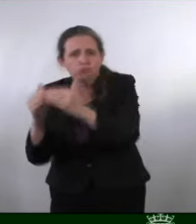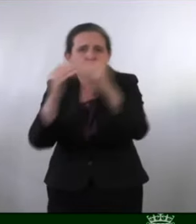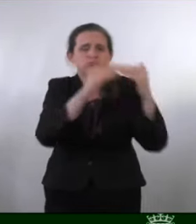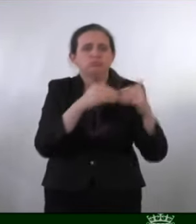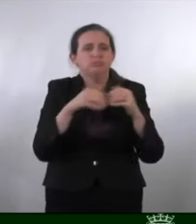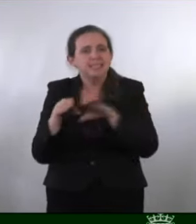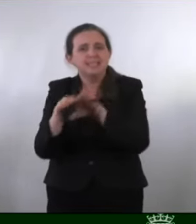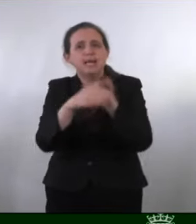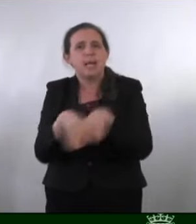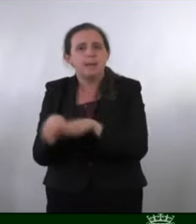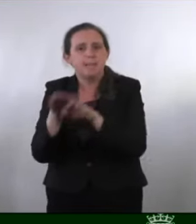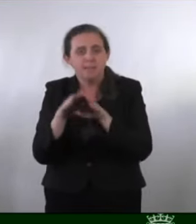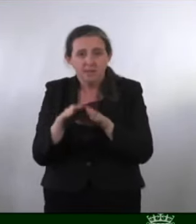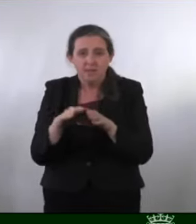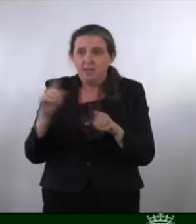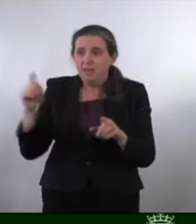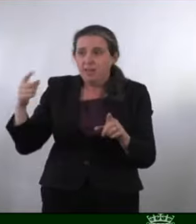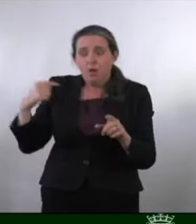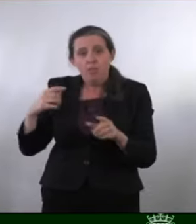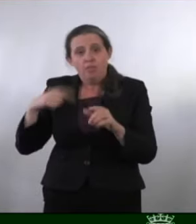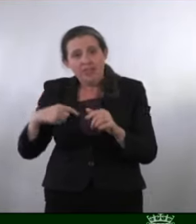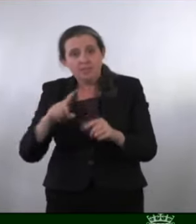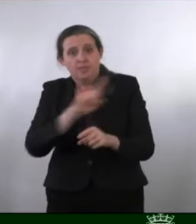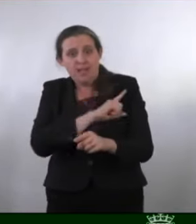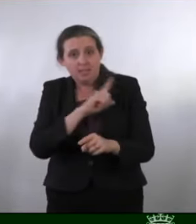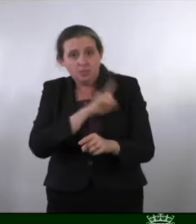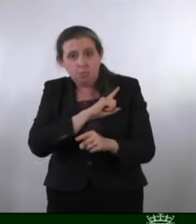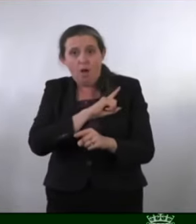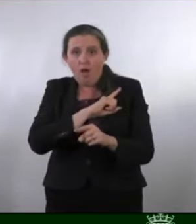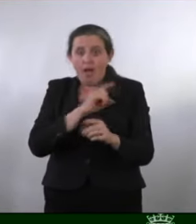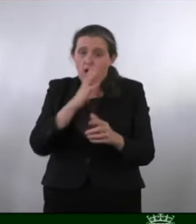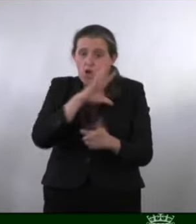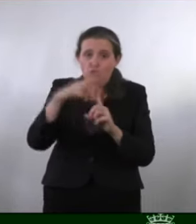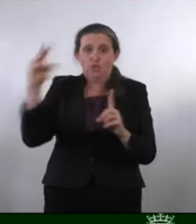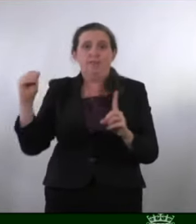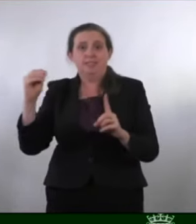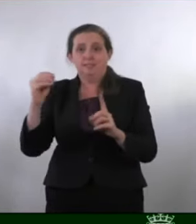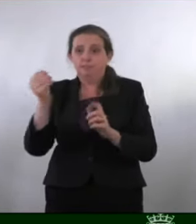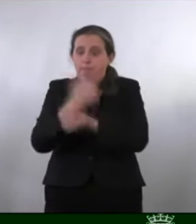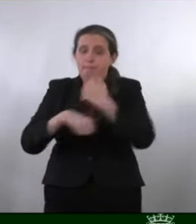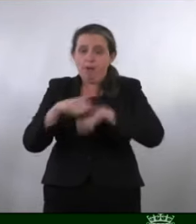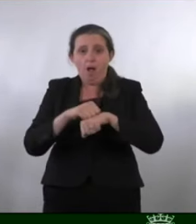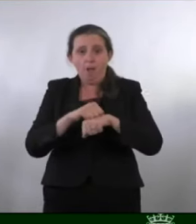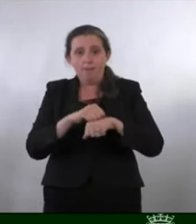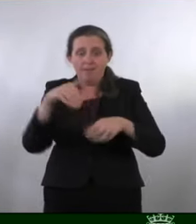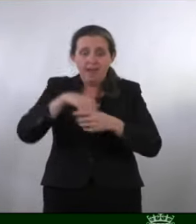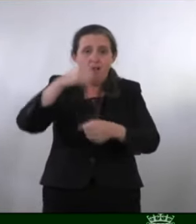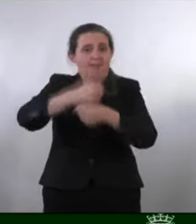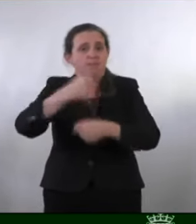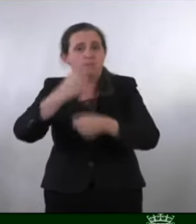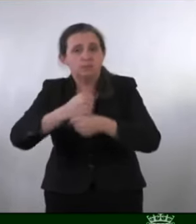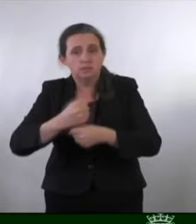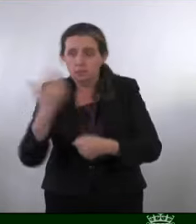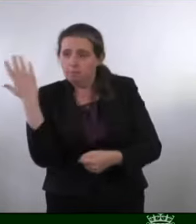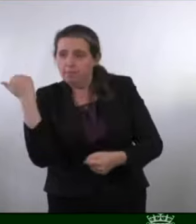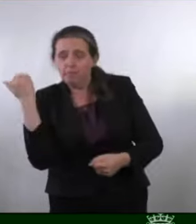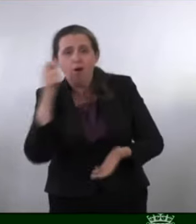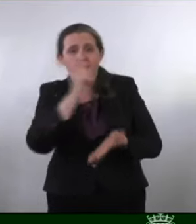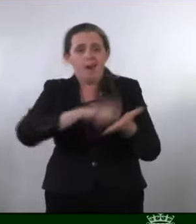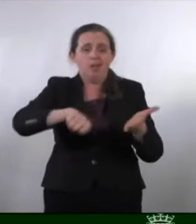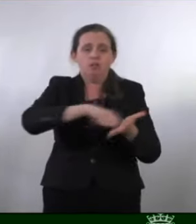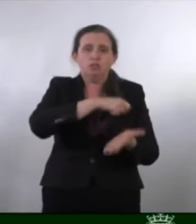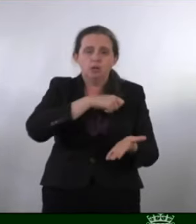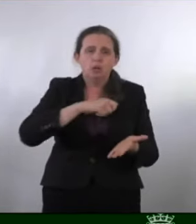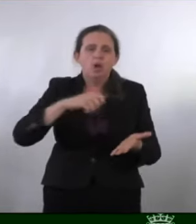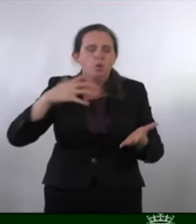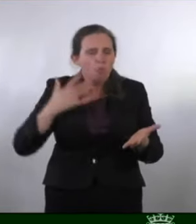the House was elected with enormous enthusiasm about a year ago, and we look forward to putting that in place